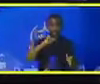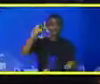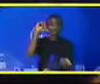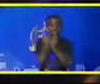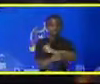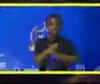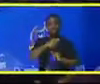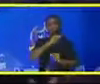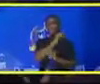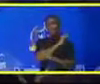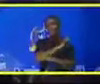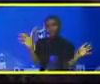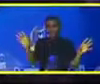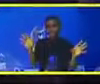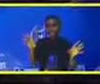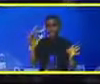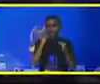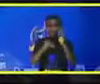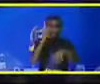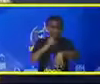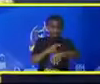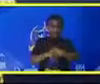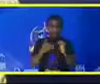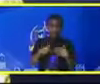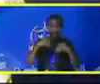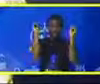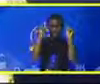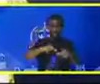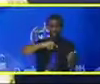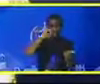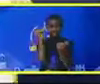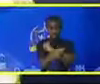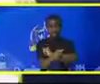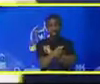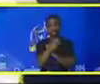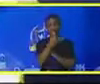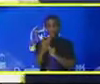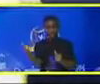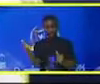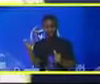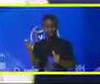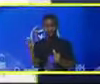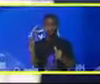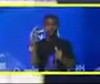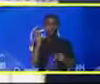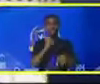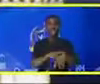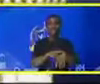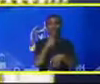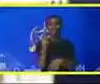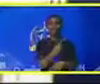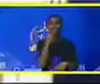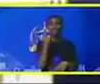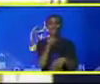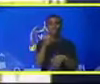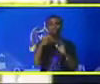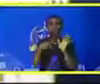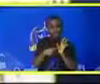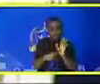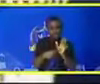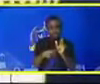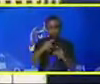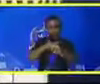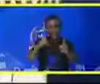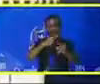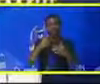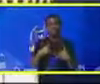ever had the ability to change anything, time only reveals. Time does not change anything. 1 year became